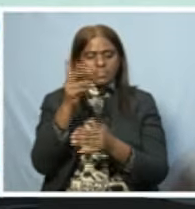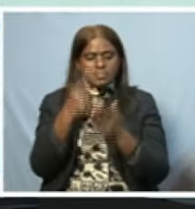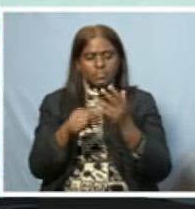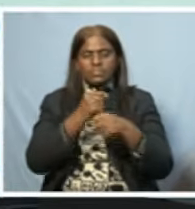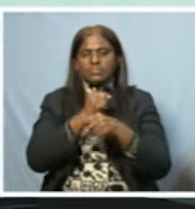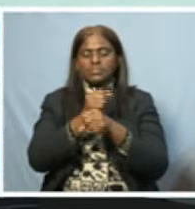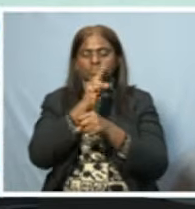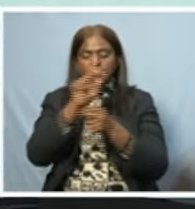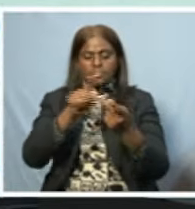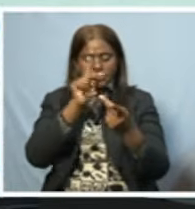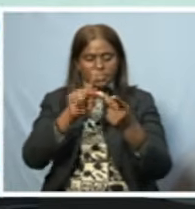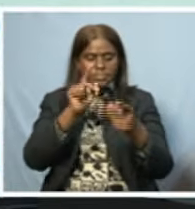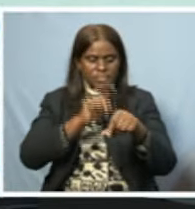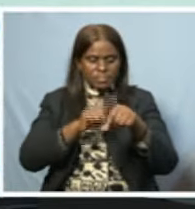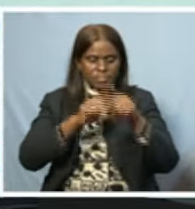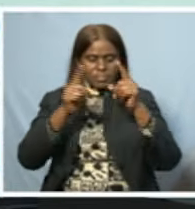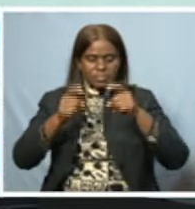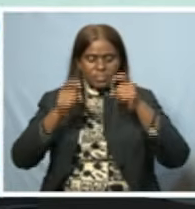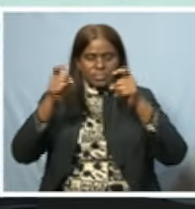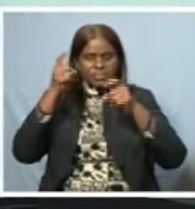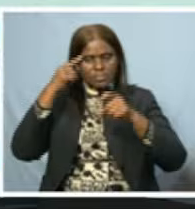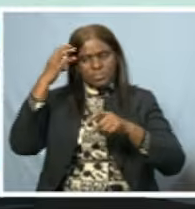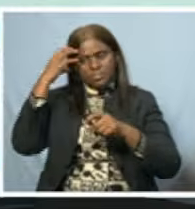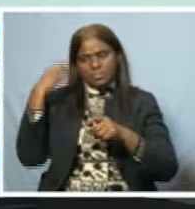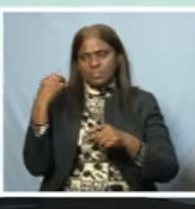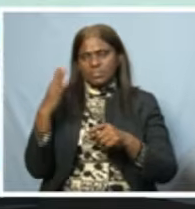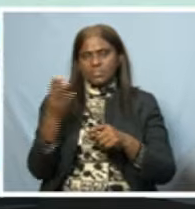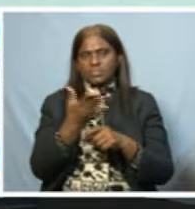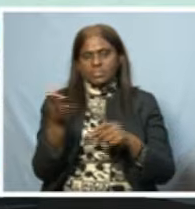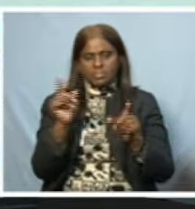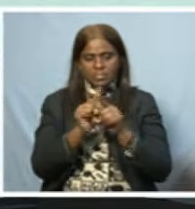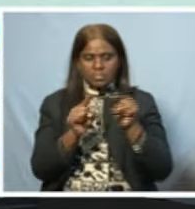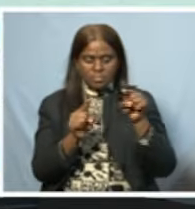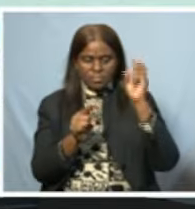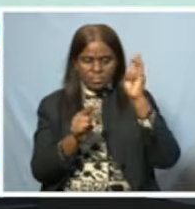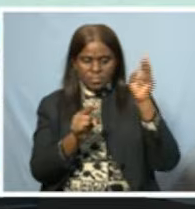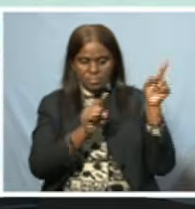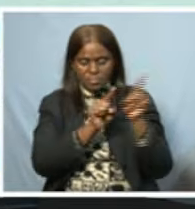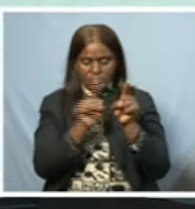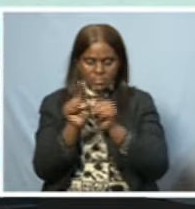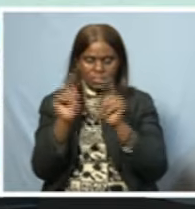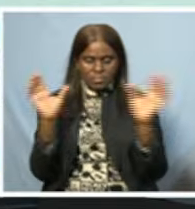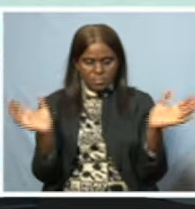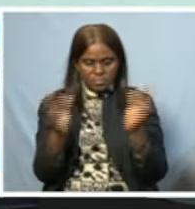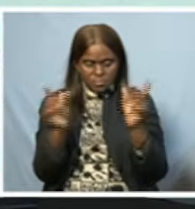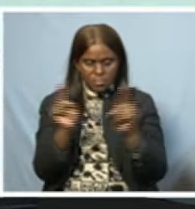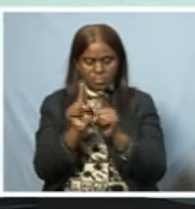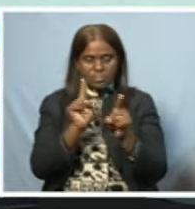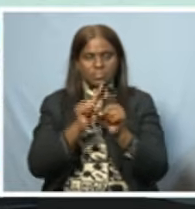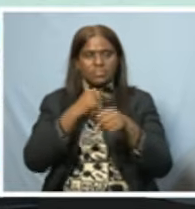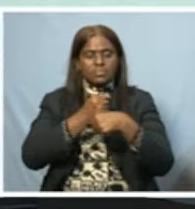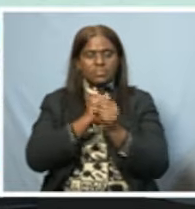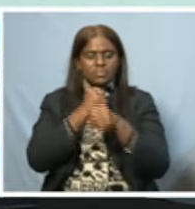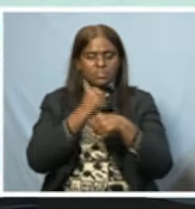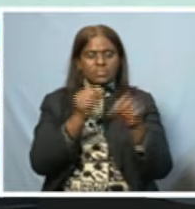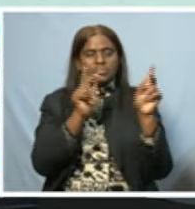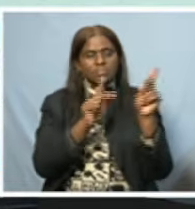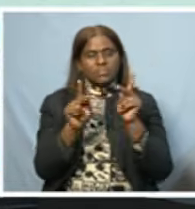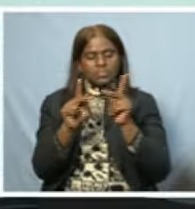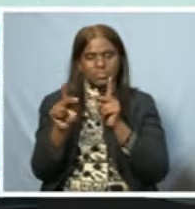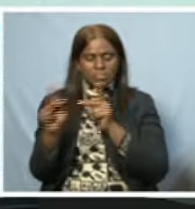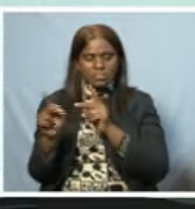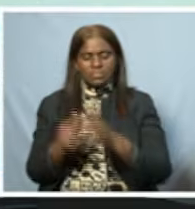ensure timely promotion for deserving officers, as this will also motivate and enhance performance.